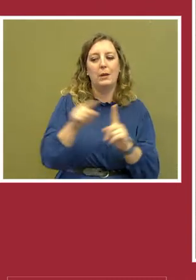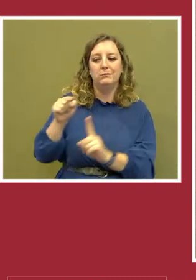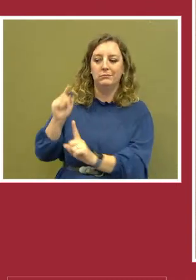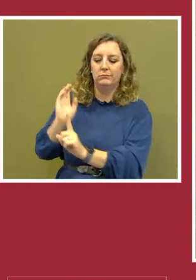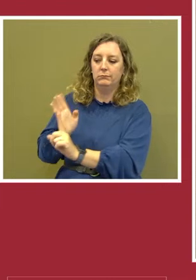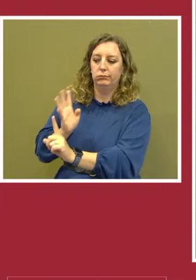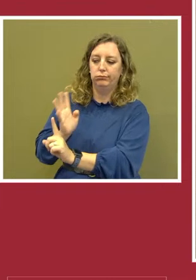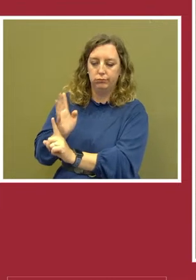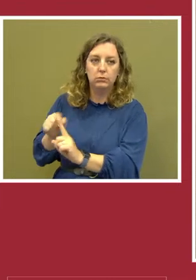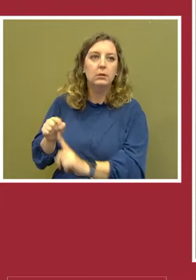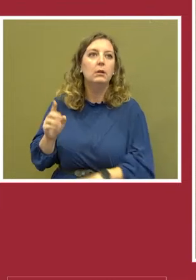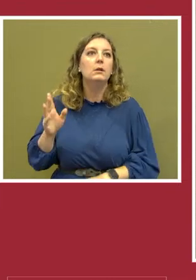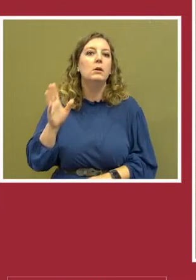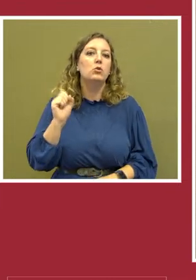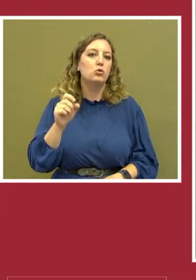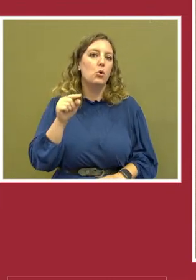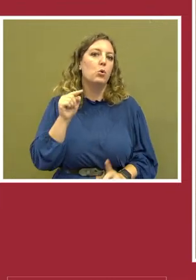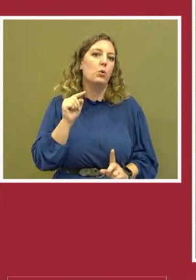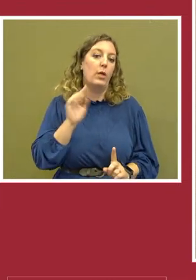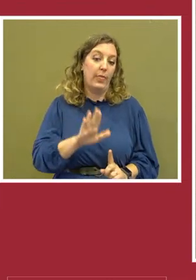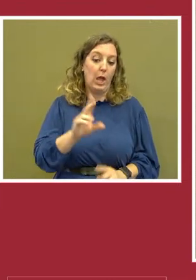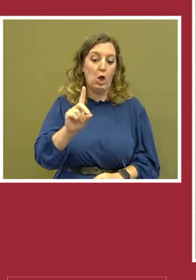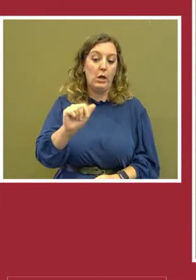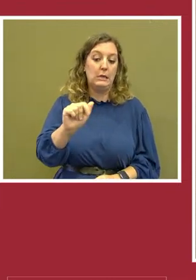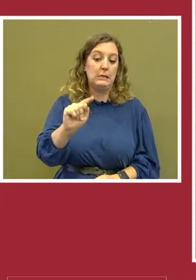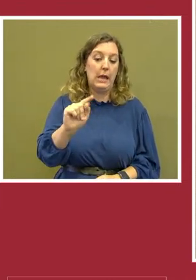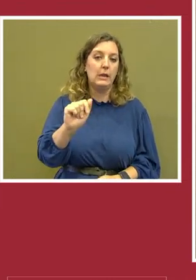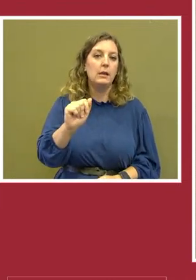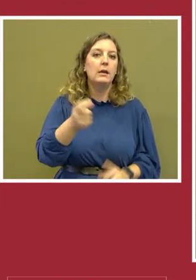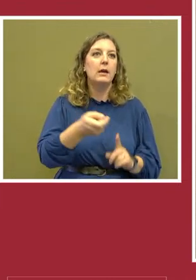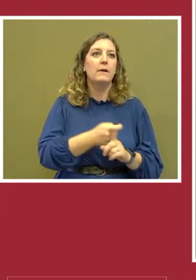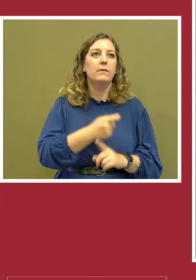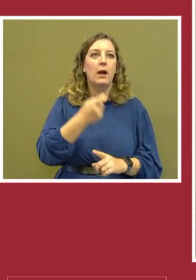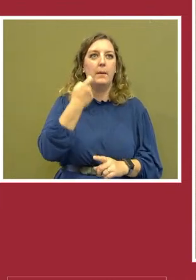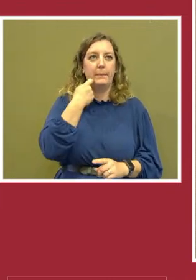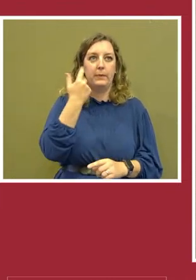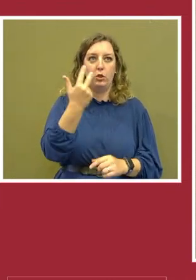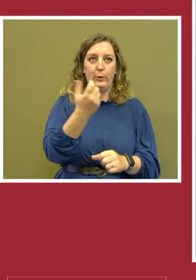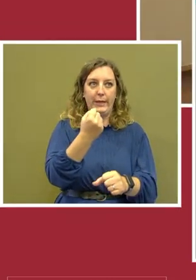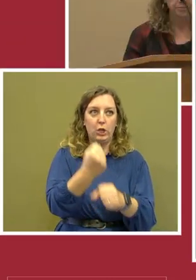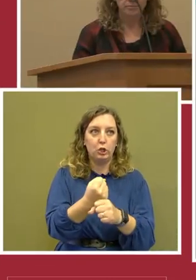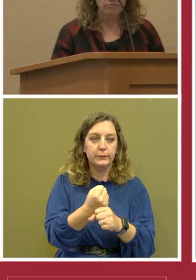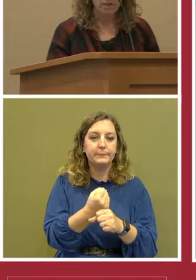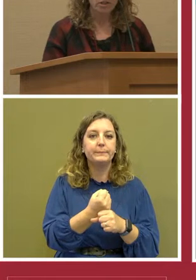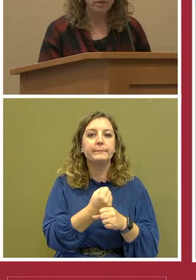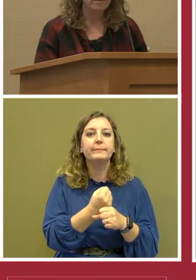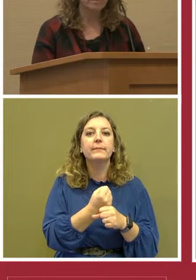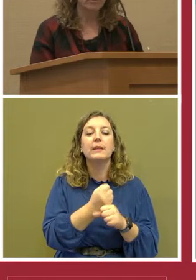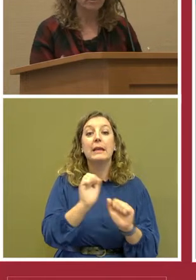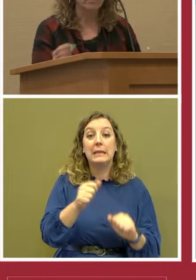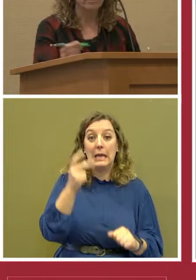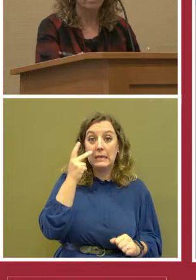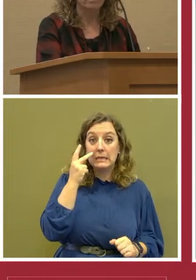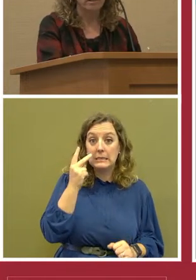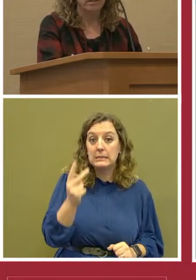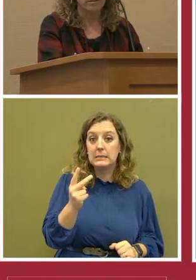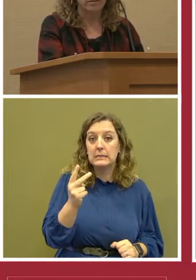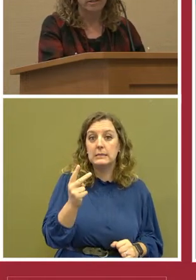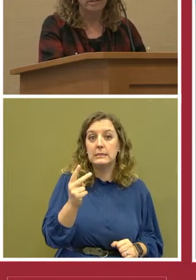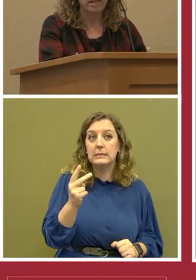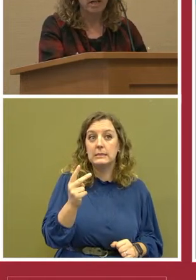program with Mountain View. And so their data is from the last 3 years here. You can see there's